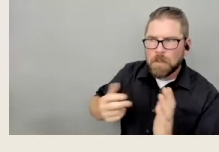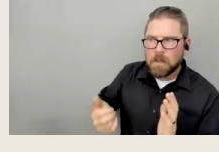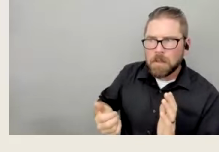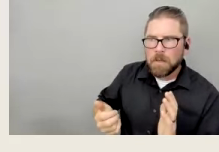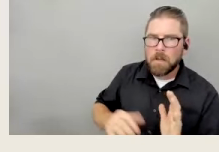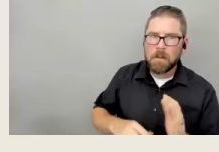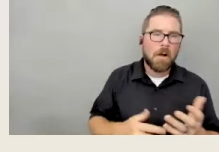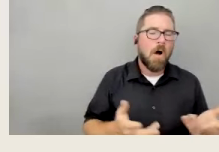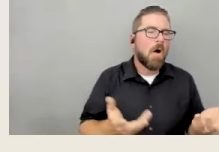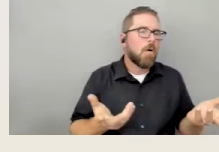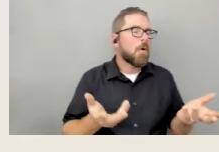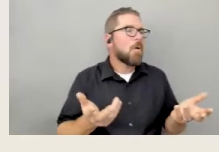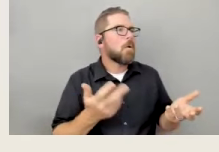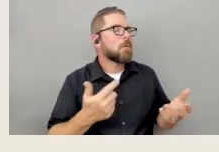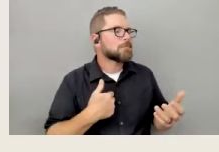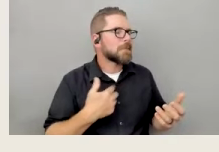just, you know,